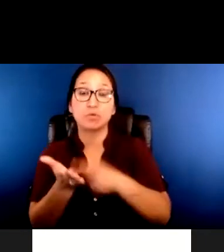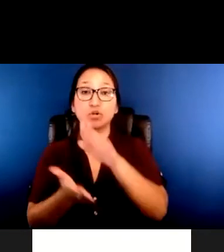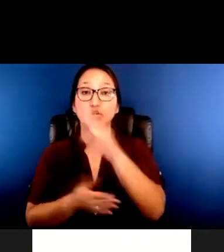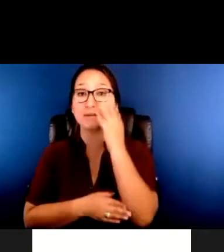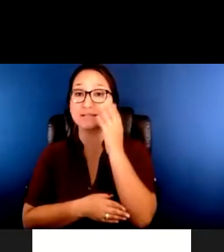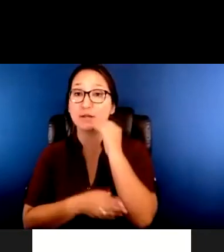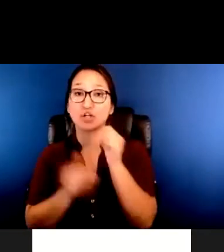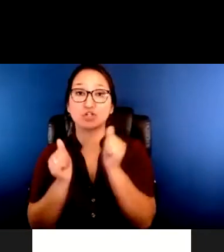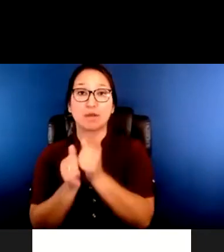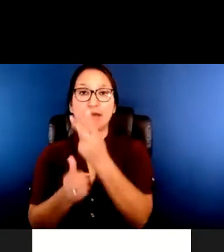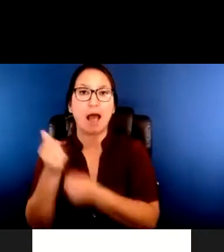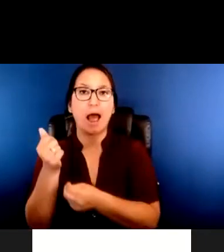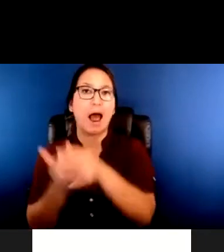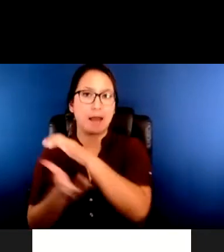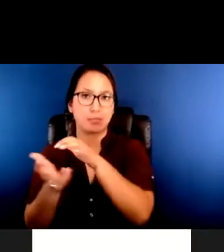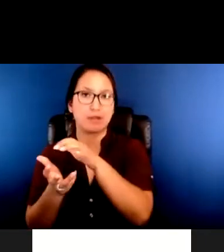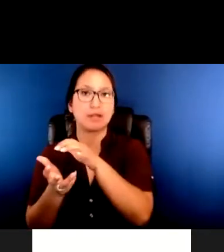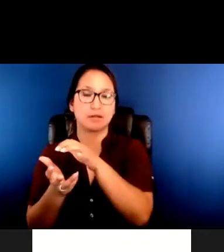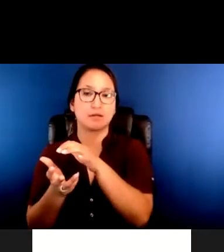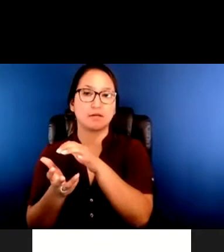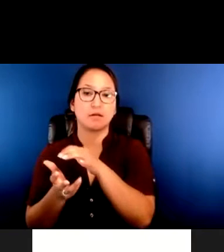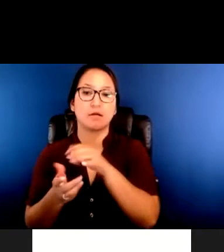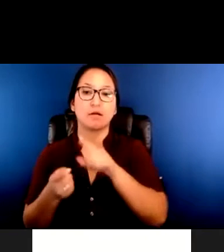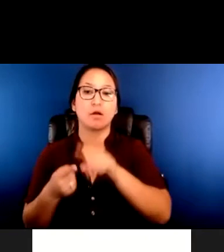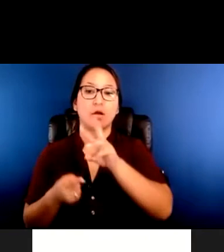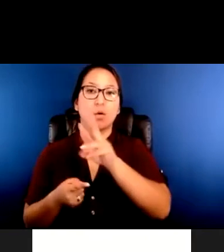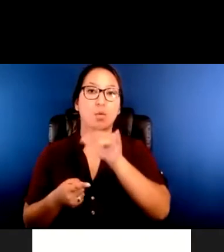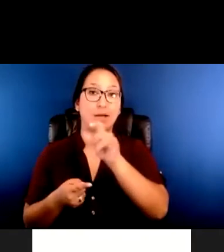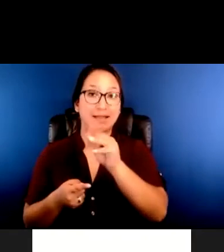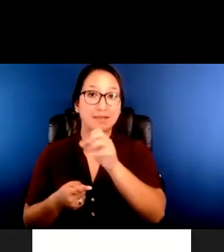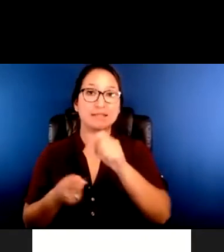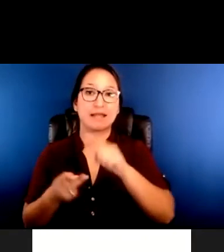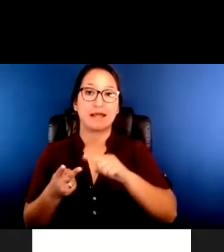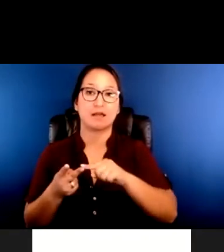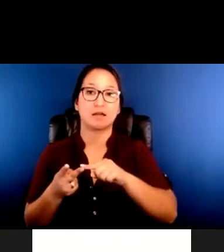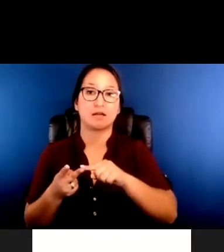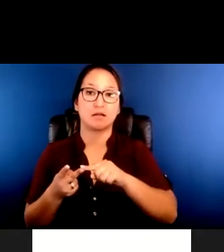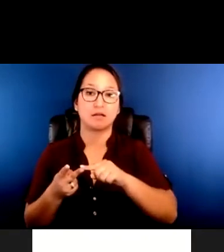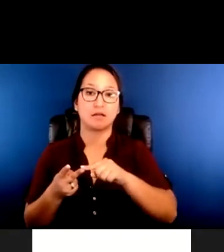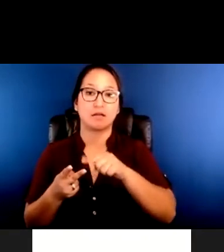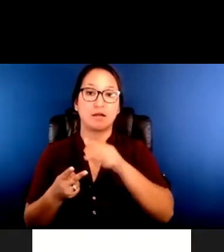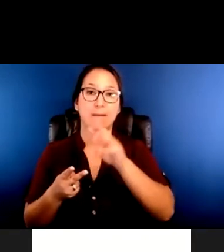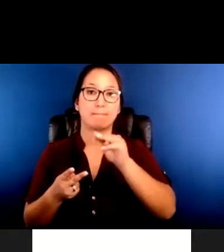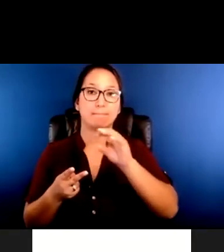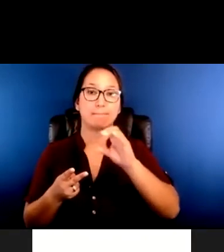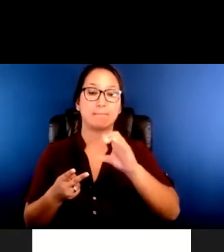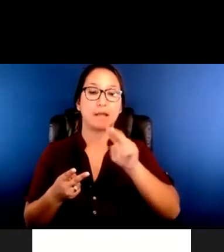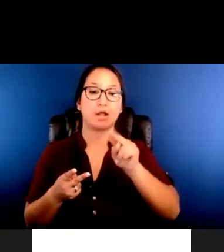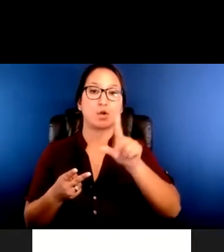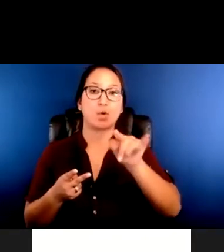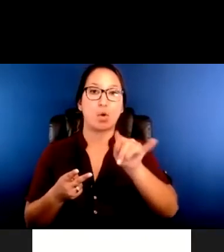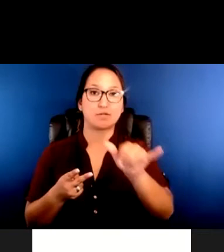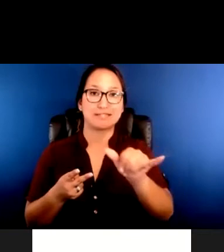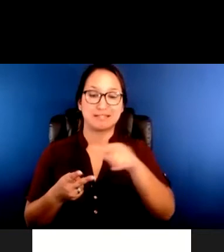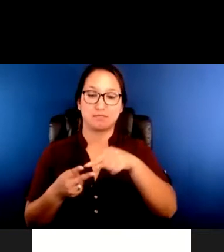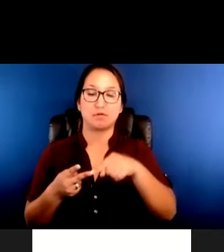specific. Whitney Williams and Joanna McNulty are the teachers that are doing 6th grade science. They said, hey, we'll give it a shot. It's a